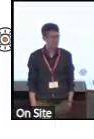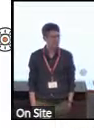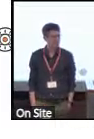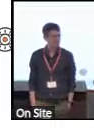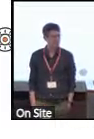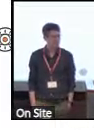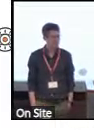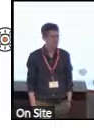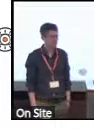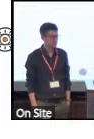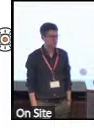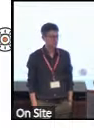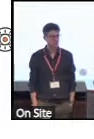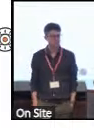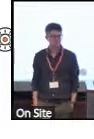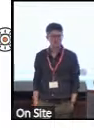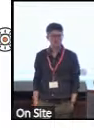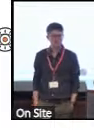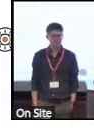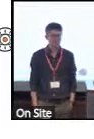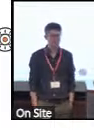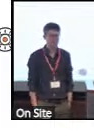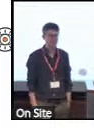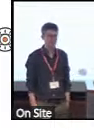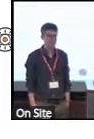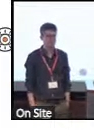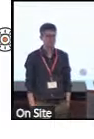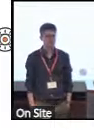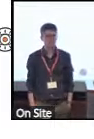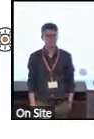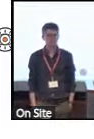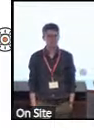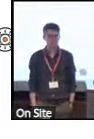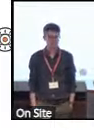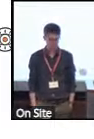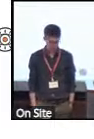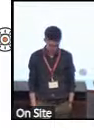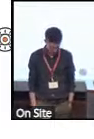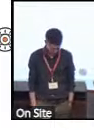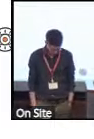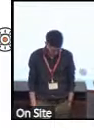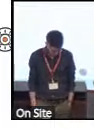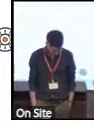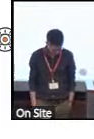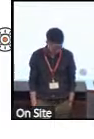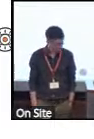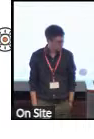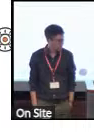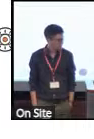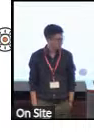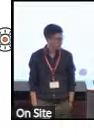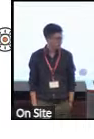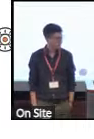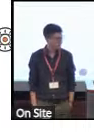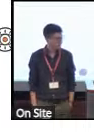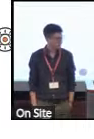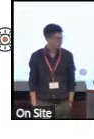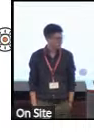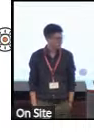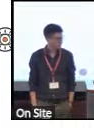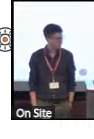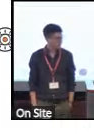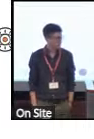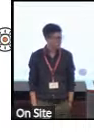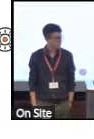Okay, and I know we have a couple of folks who haven't been able to join us today. But that makes me even more grateful. I think that we could